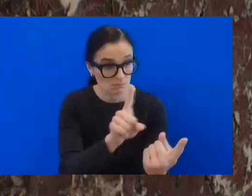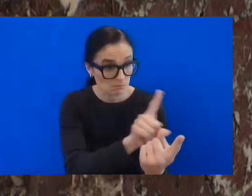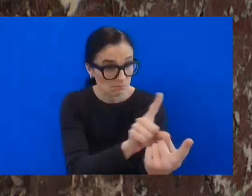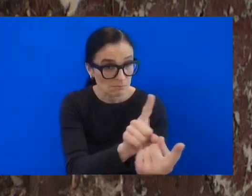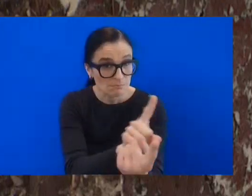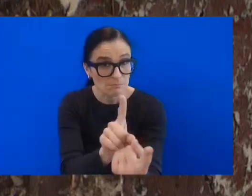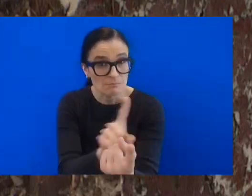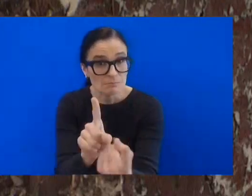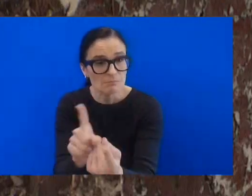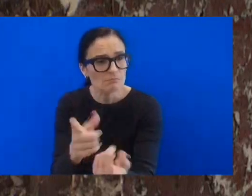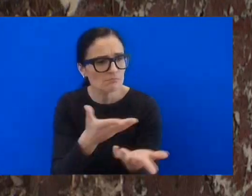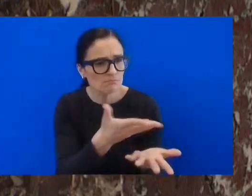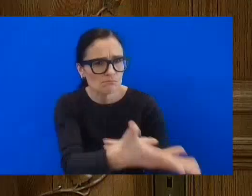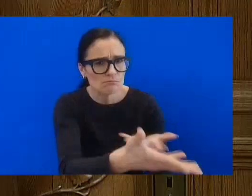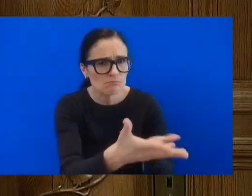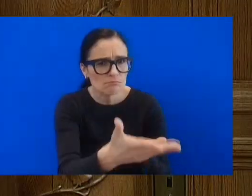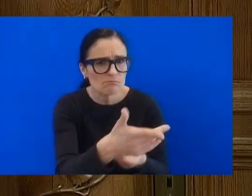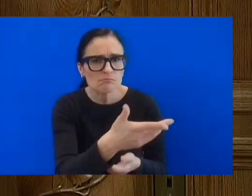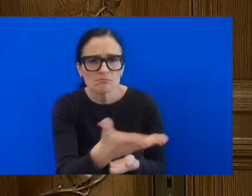their needs?